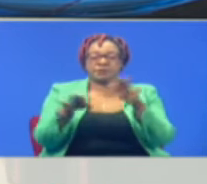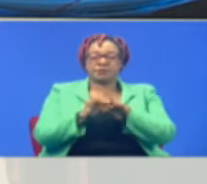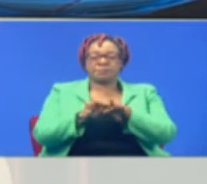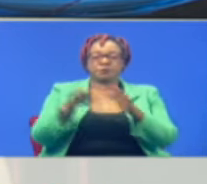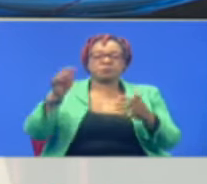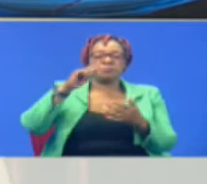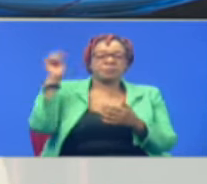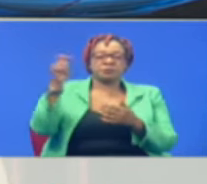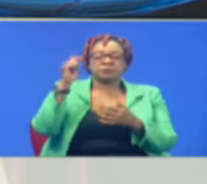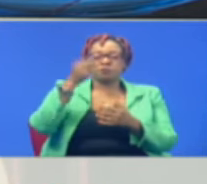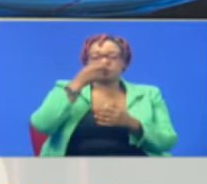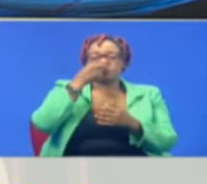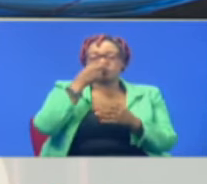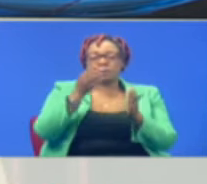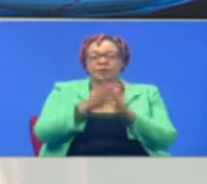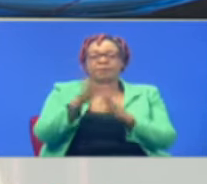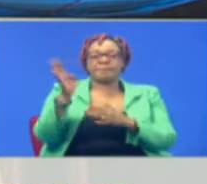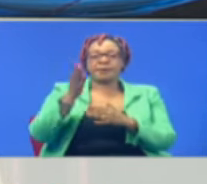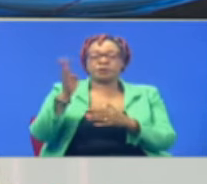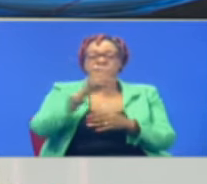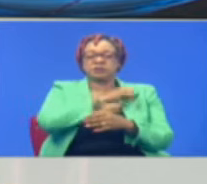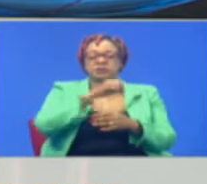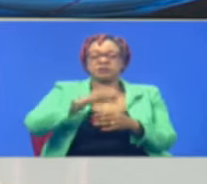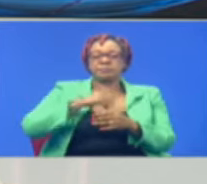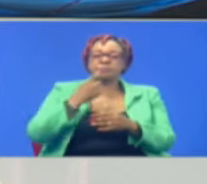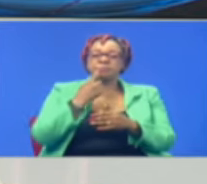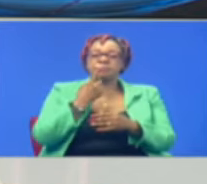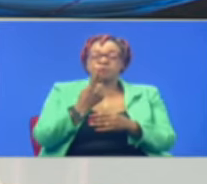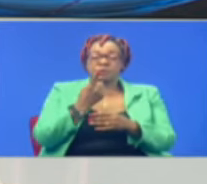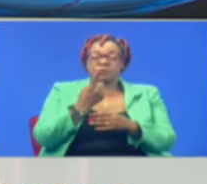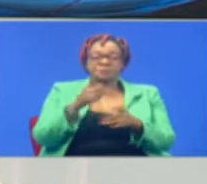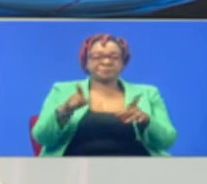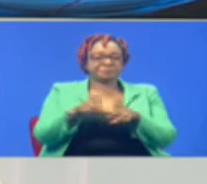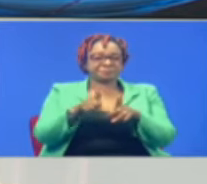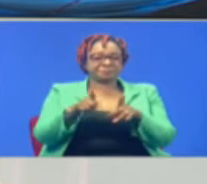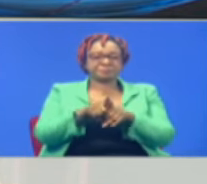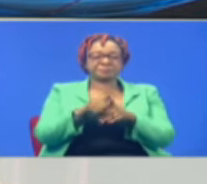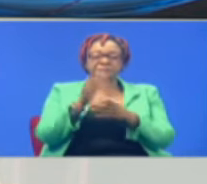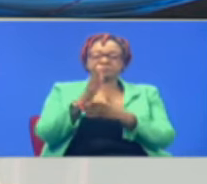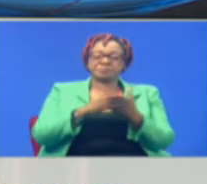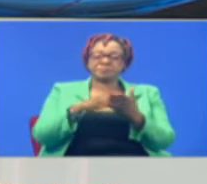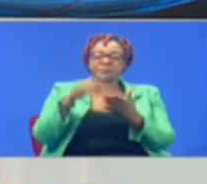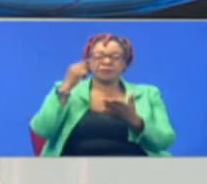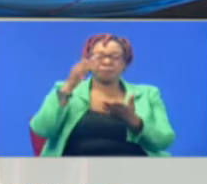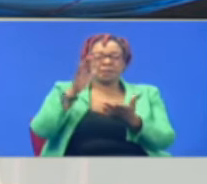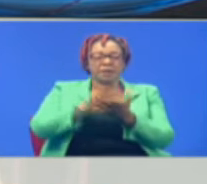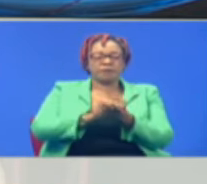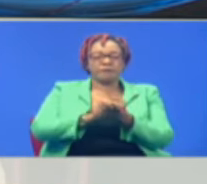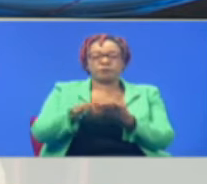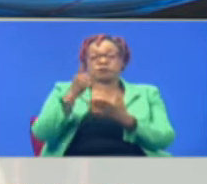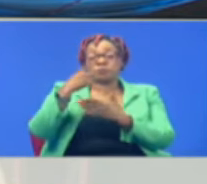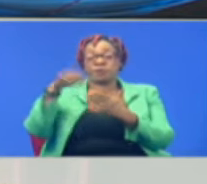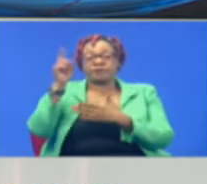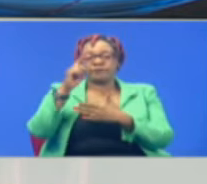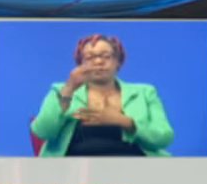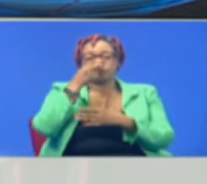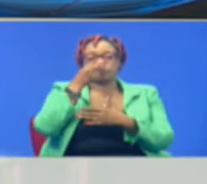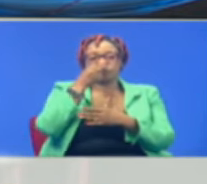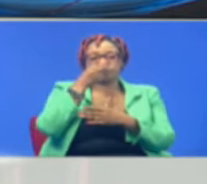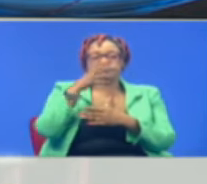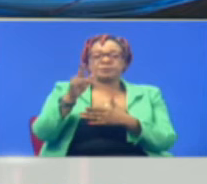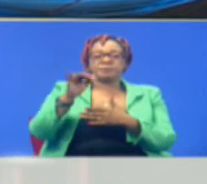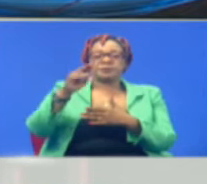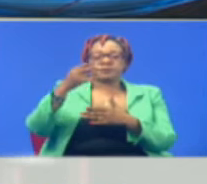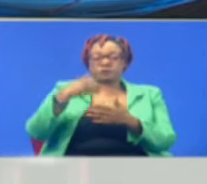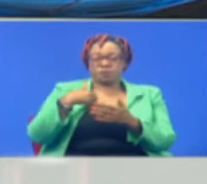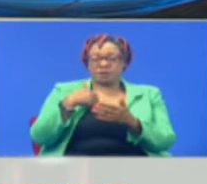Ruto and Baringo Senator Gideon Moi, ended in what some believe was a win for Ruto. Bridget will bring us that story